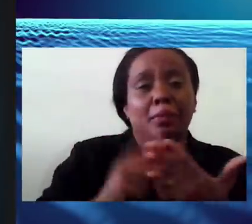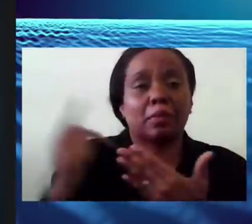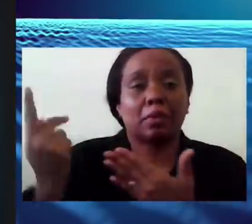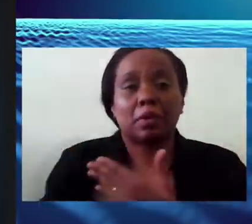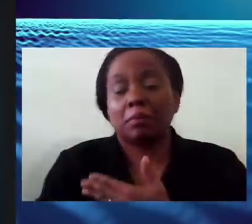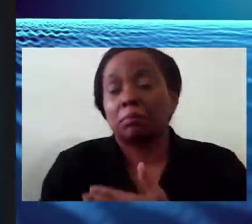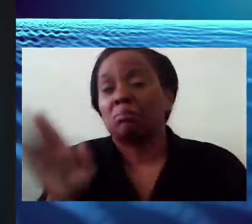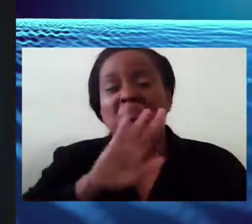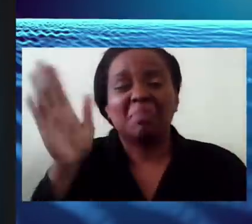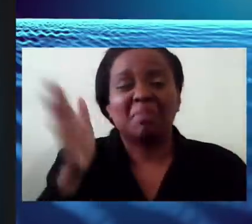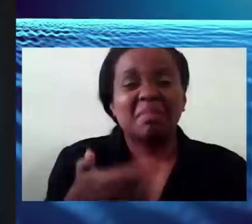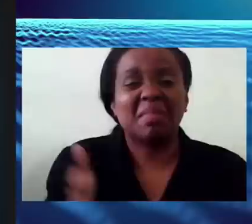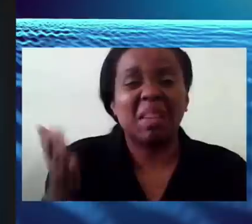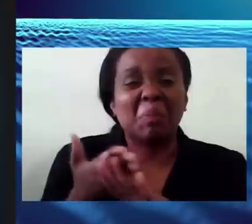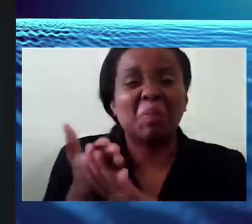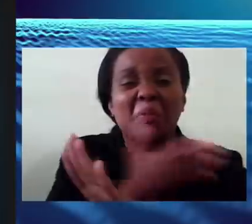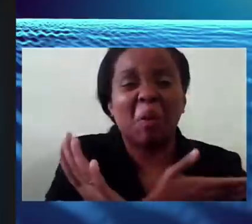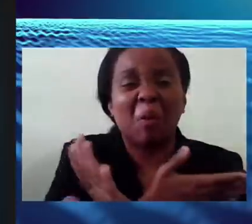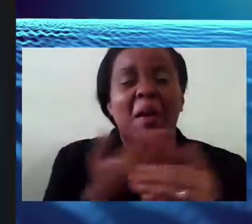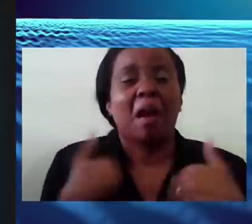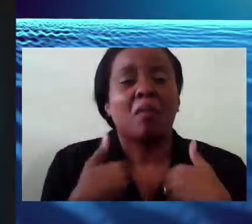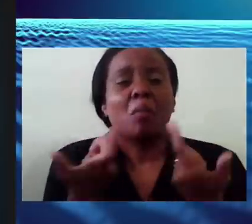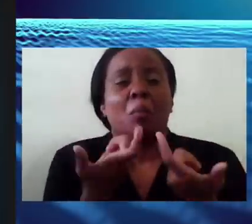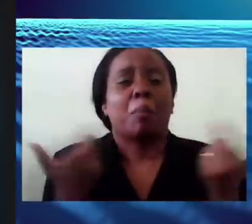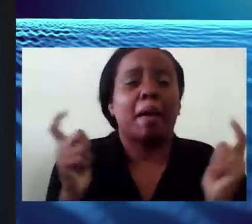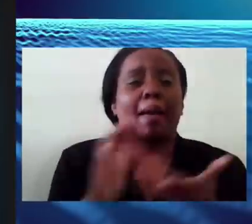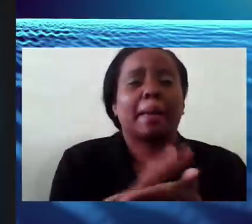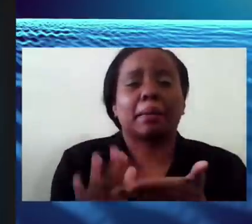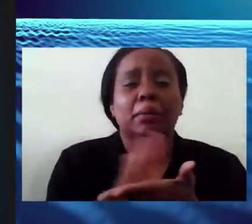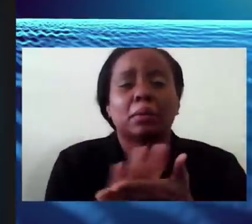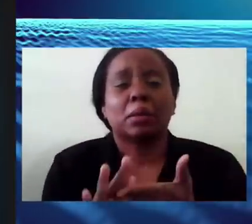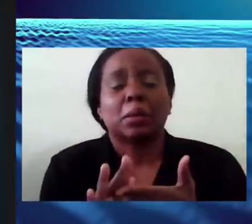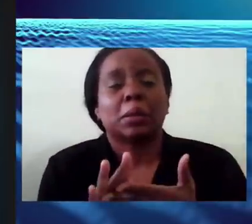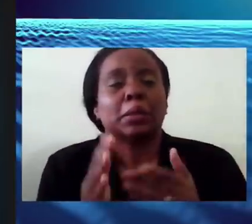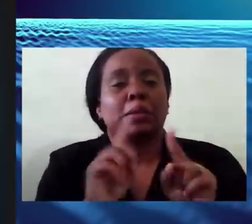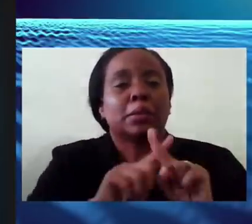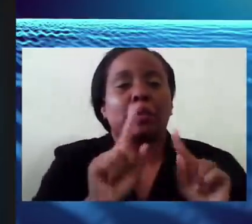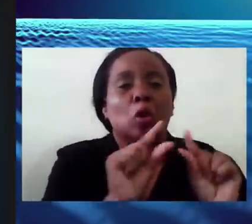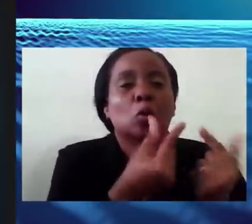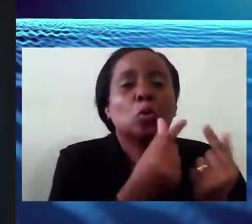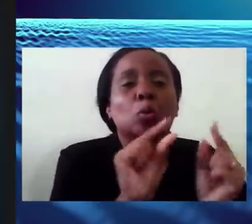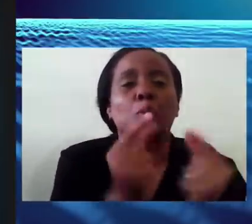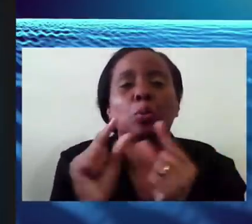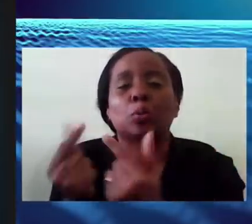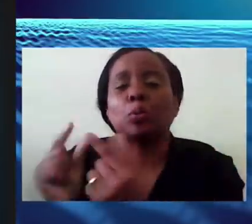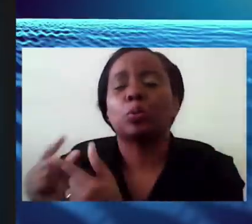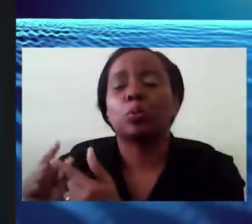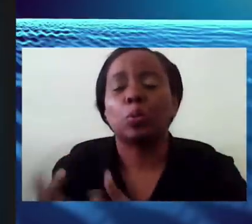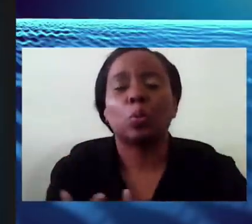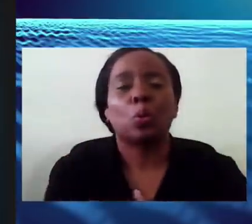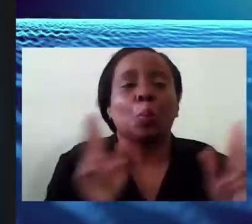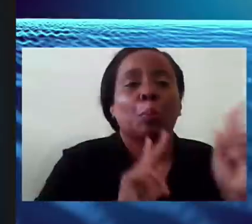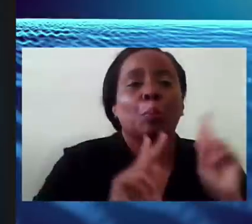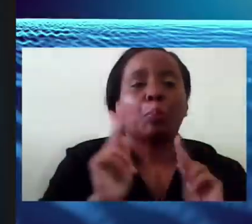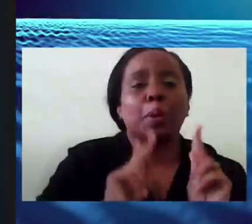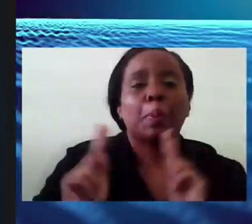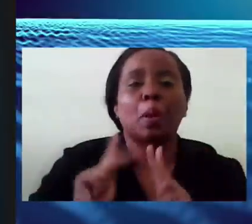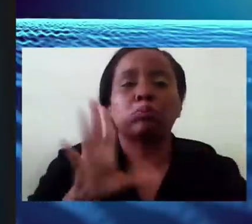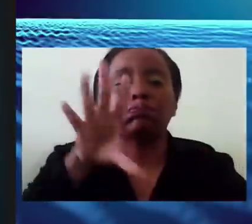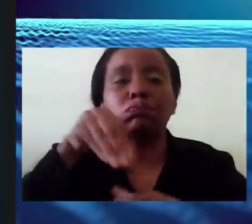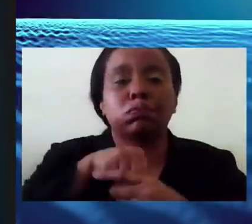cleanup campaign as intense as this, involving as many sectors as this. A case in